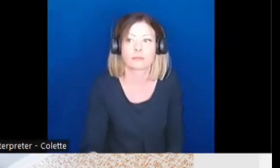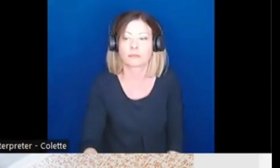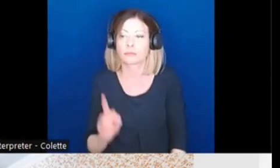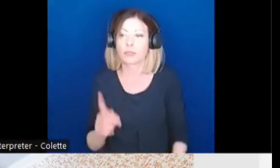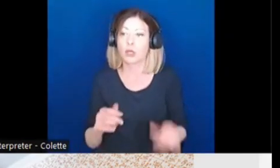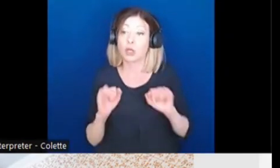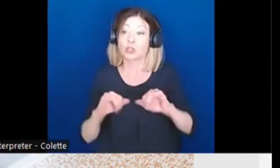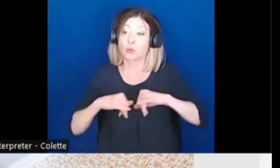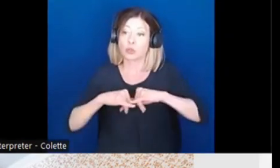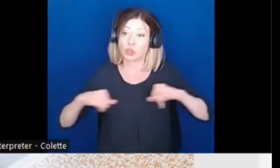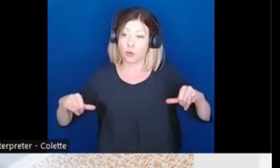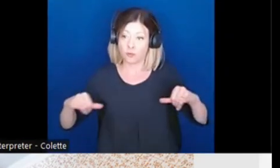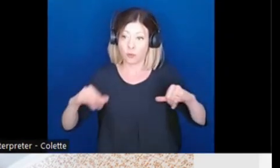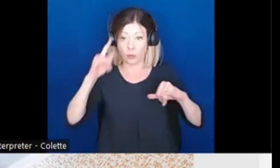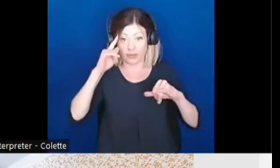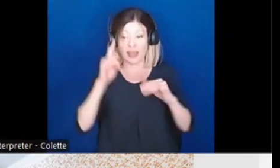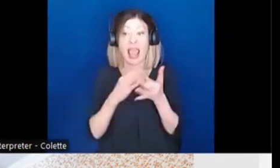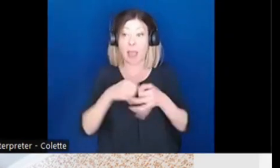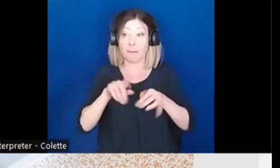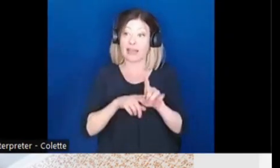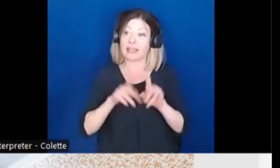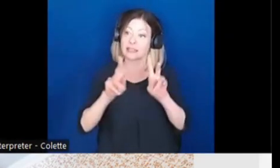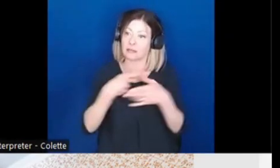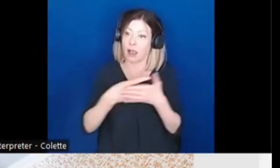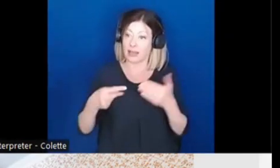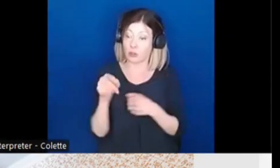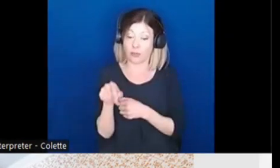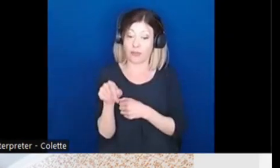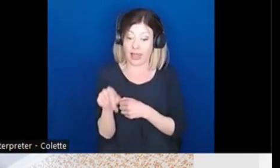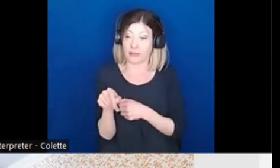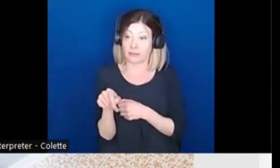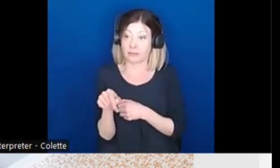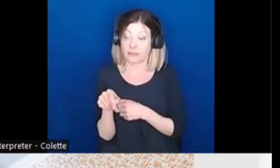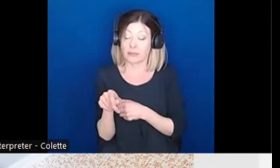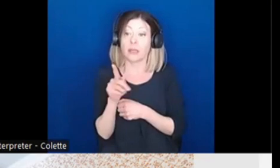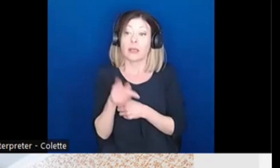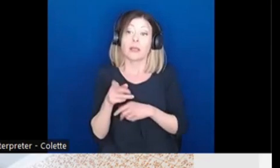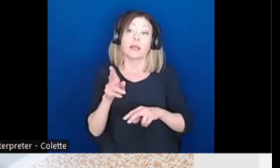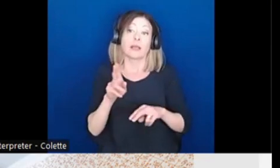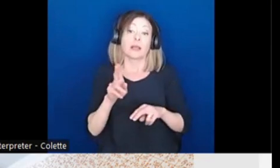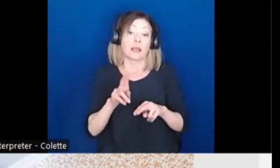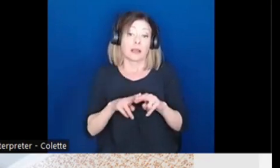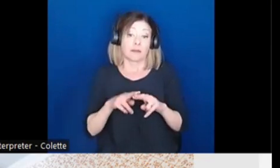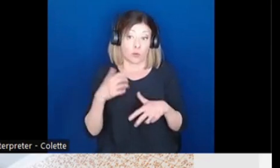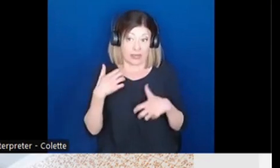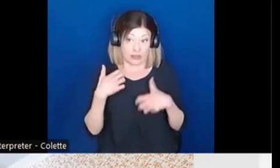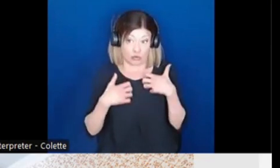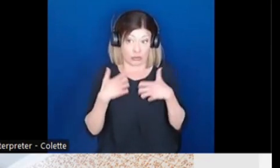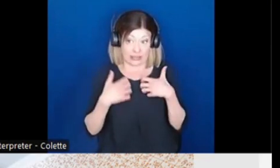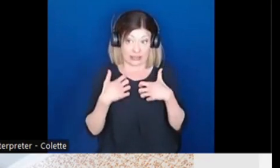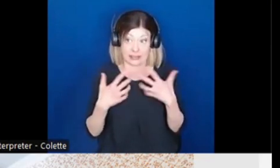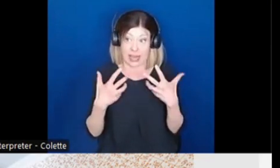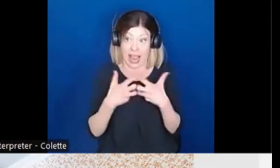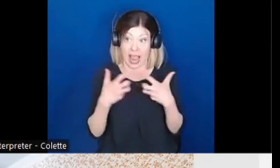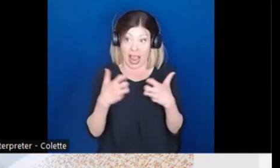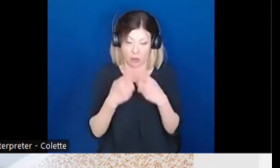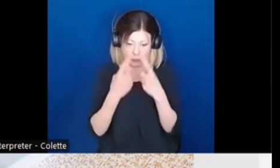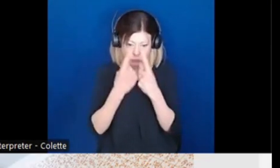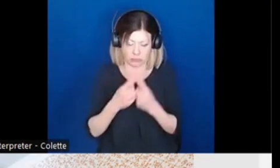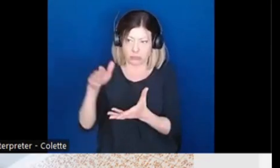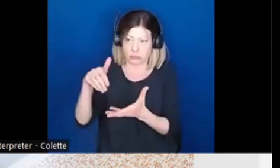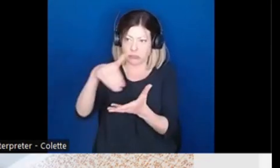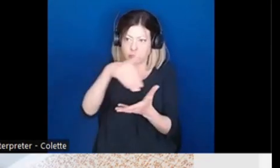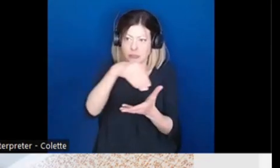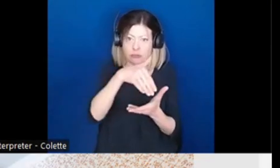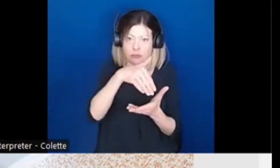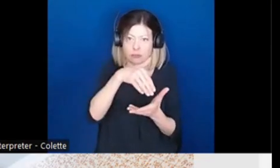is a whole talk in itself, but how we actually acquire the collection, because the Bronte Society